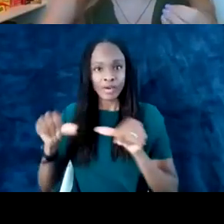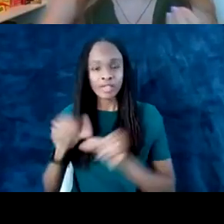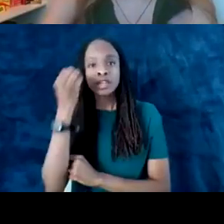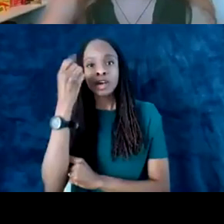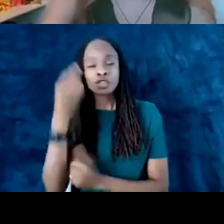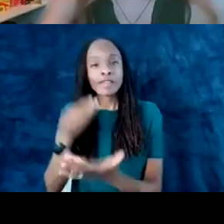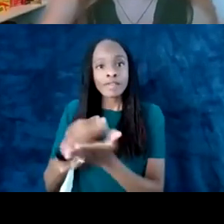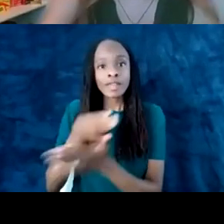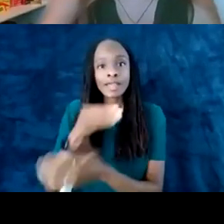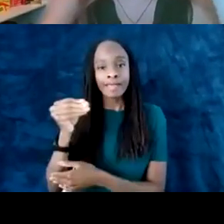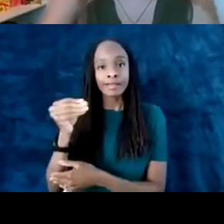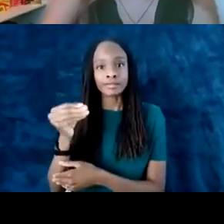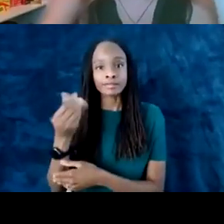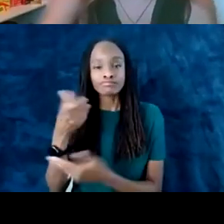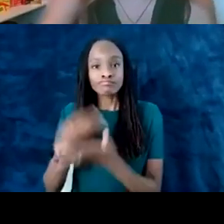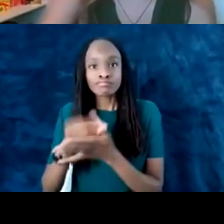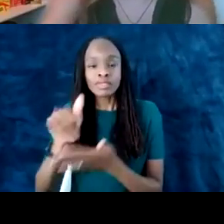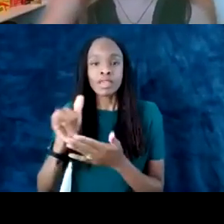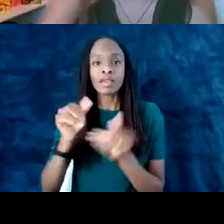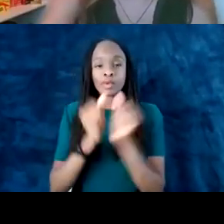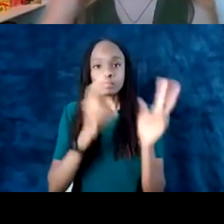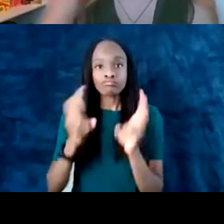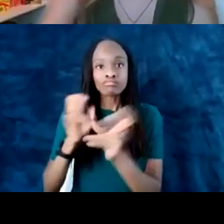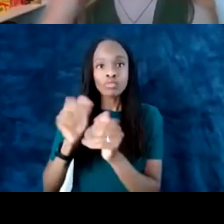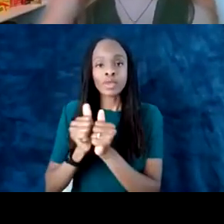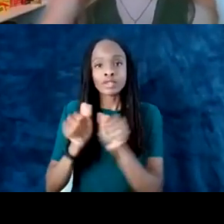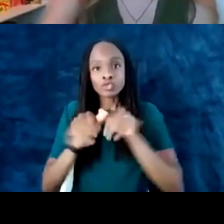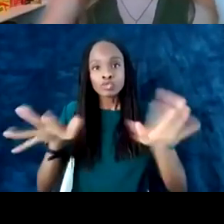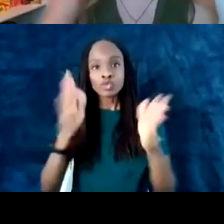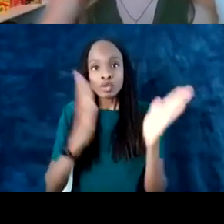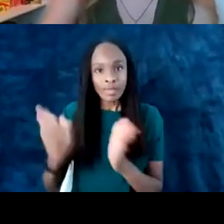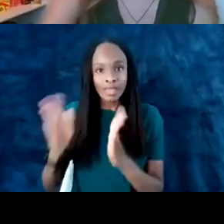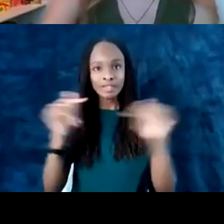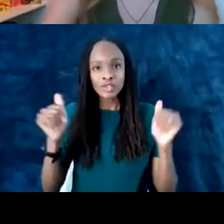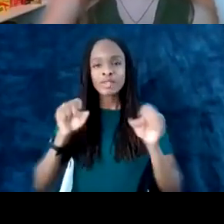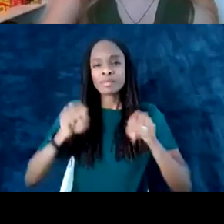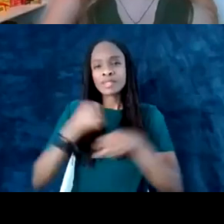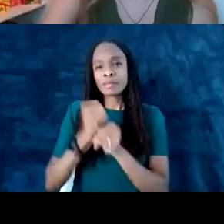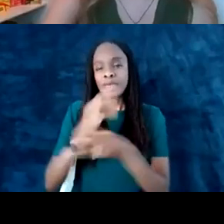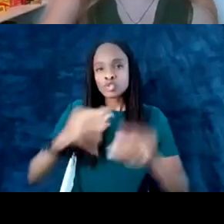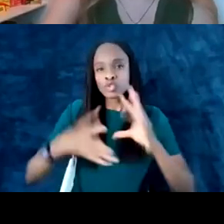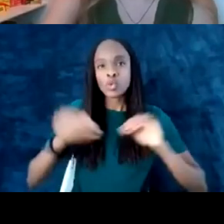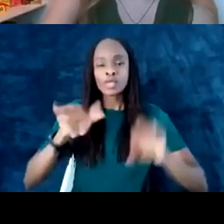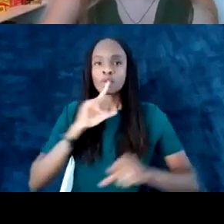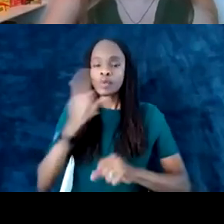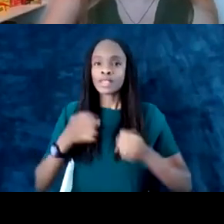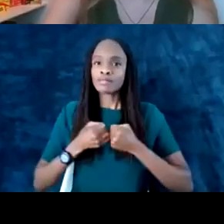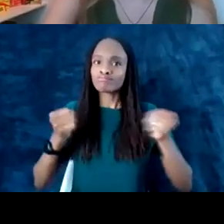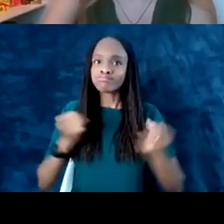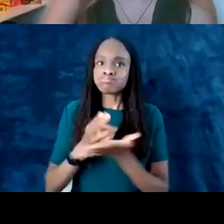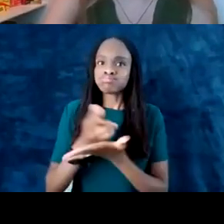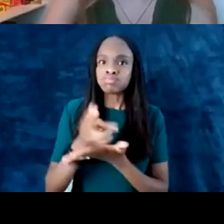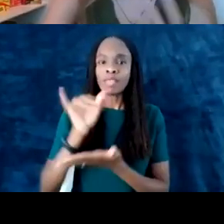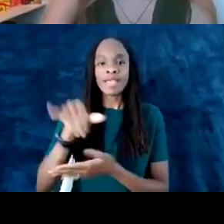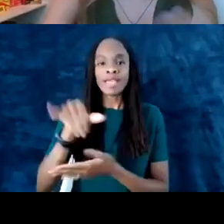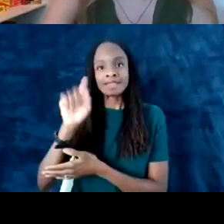funding and revenue streams, which platforms, distribution plans, et cetera. The ability to make stories that speak truth to power in ways that are ethical. So